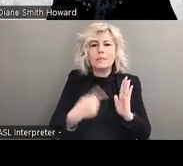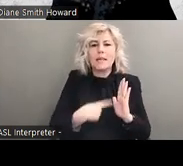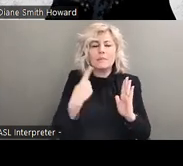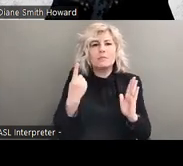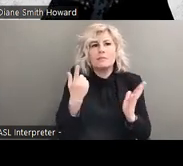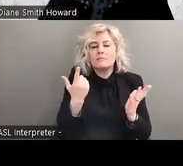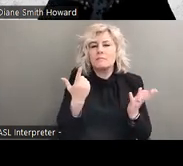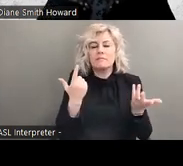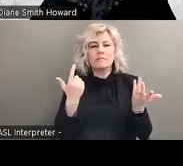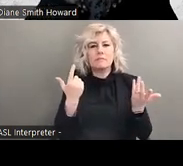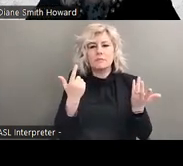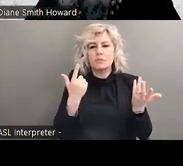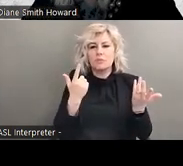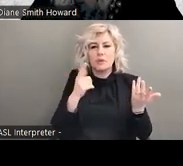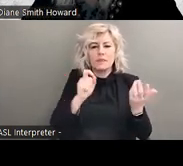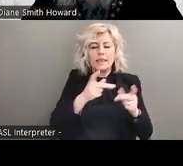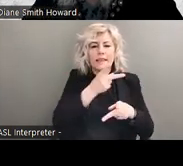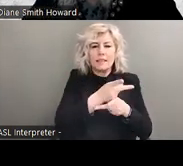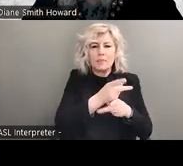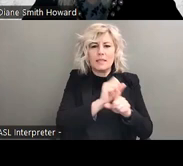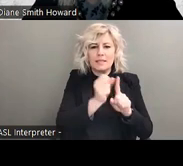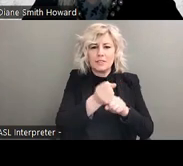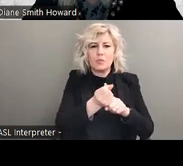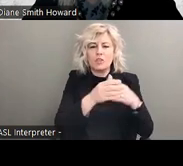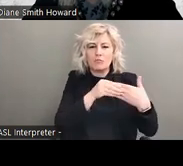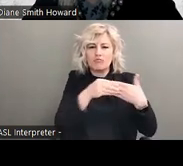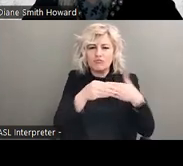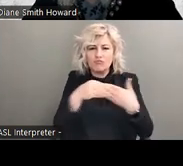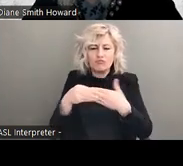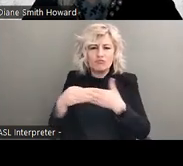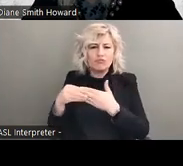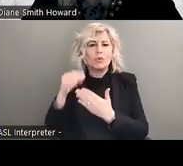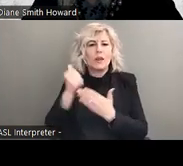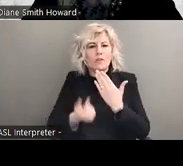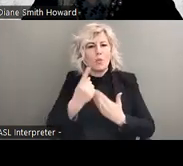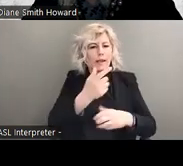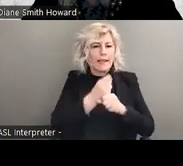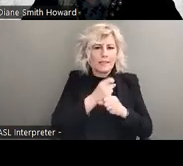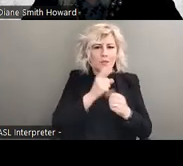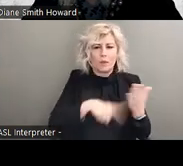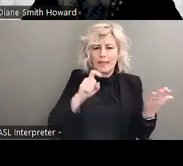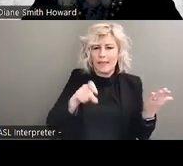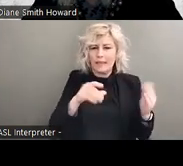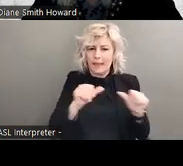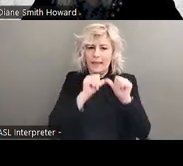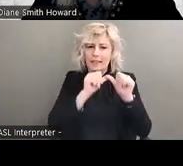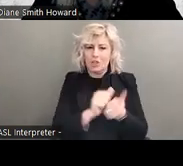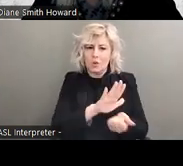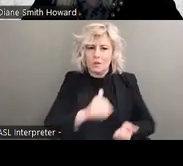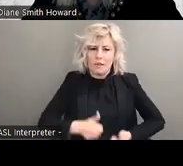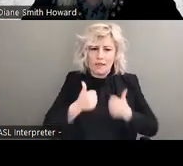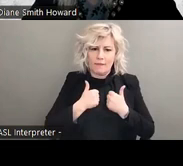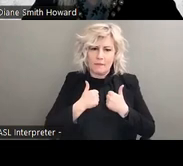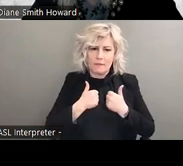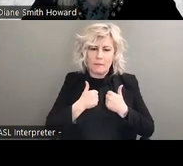kind of keep the situation fluid enough so that everybody gets what they need and they can continue on with their lives.